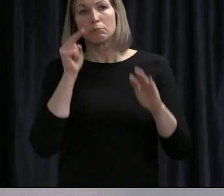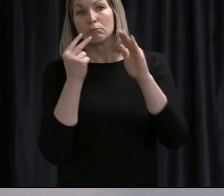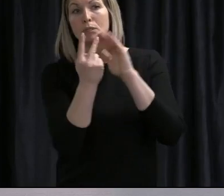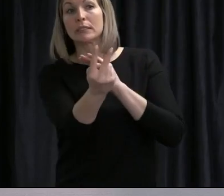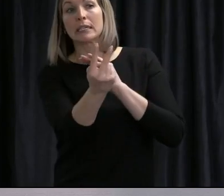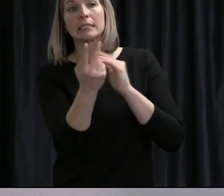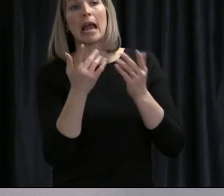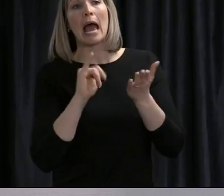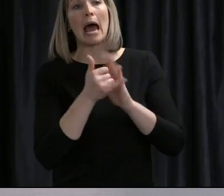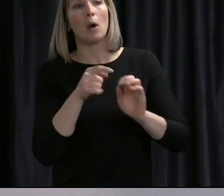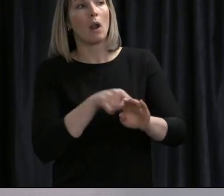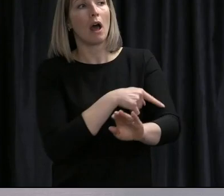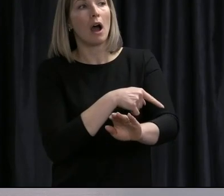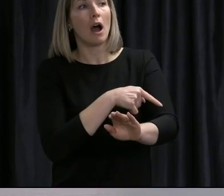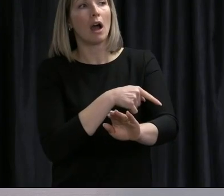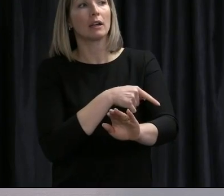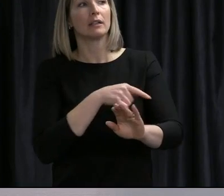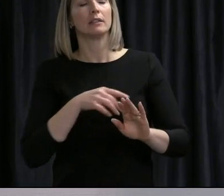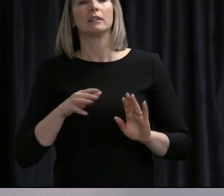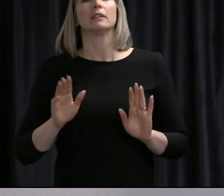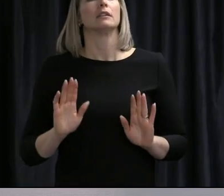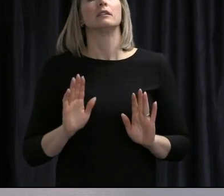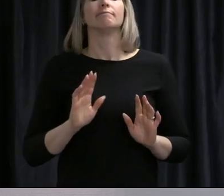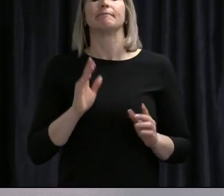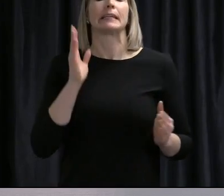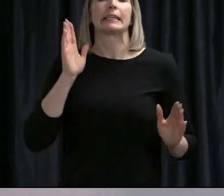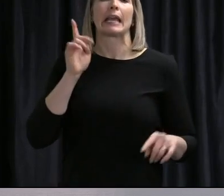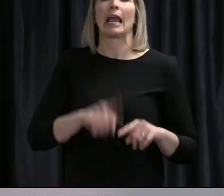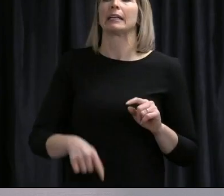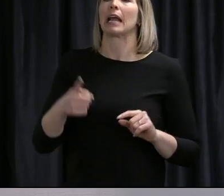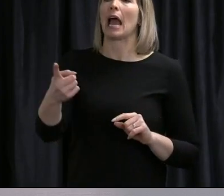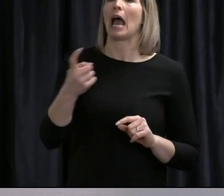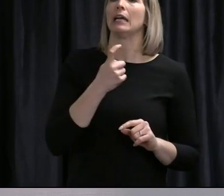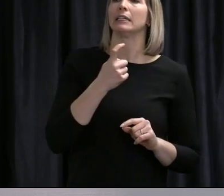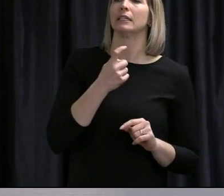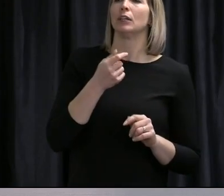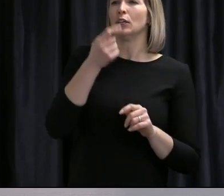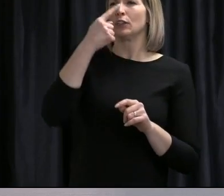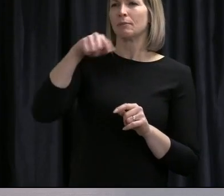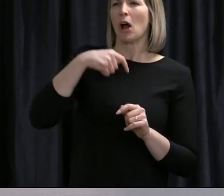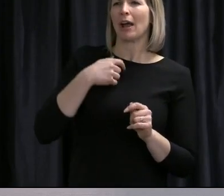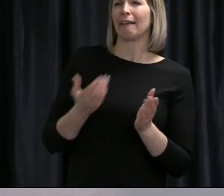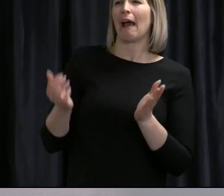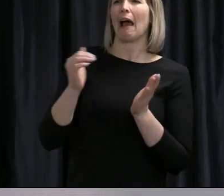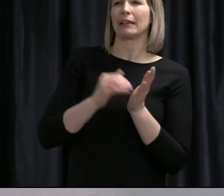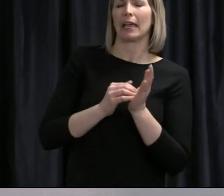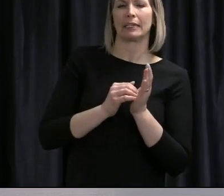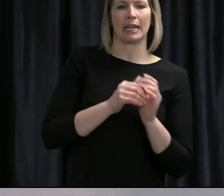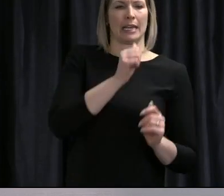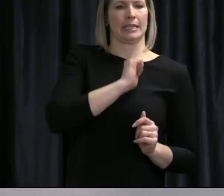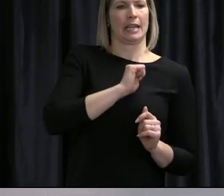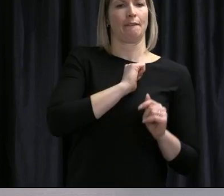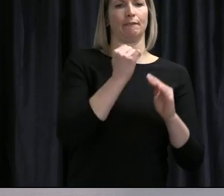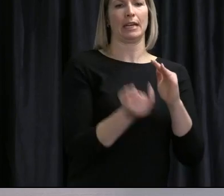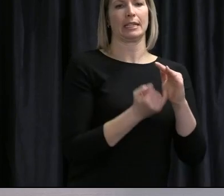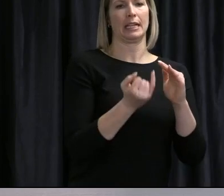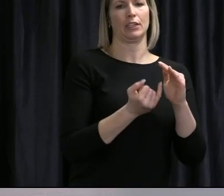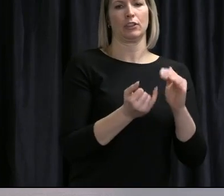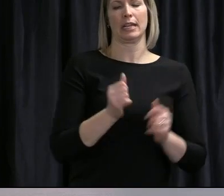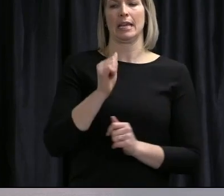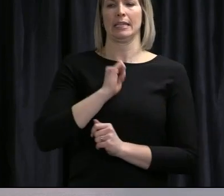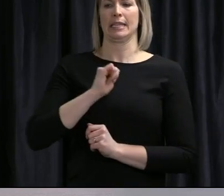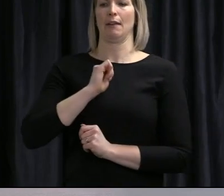precisely. Can you explain the difference between self-isolation and self-quarantine? Because I think we've thrown out the former now, haven't